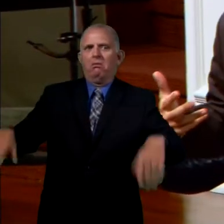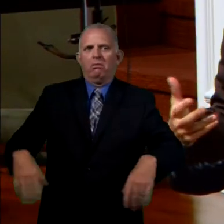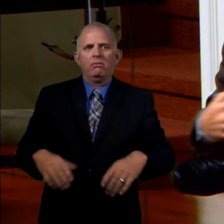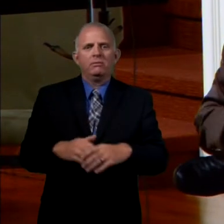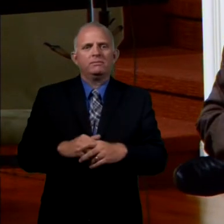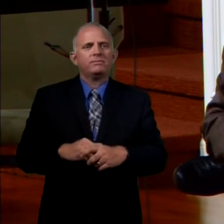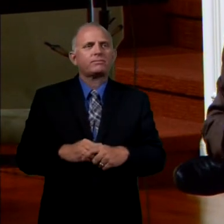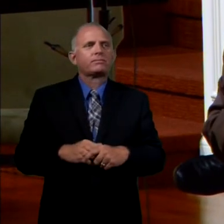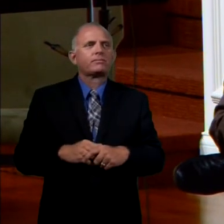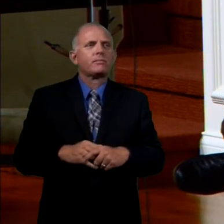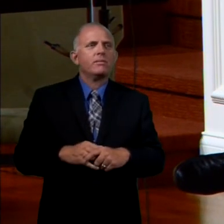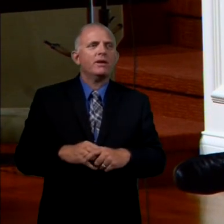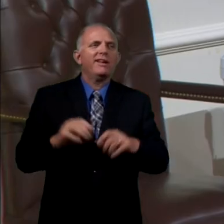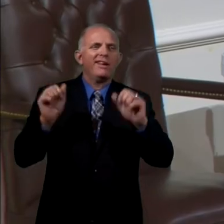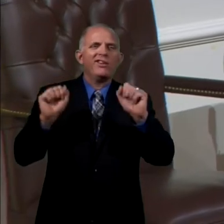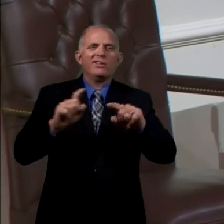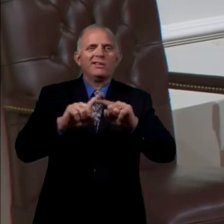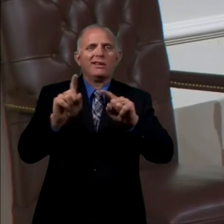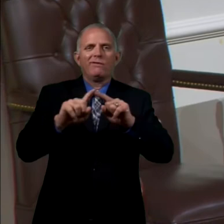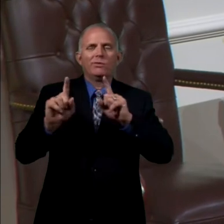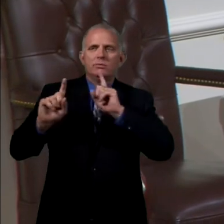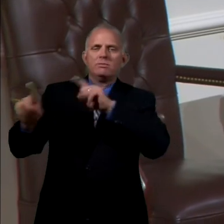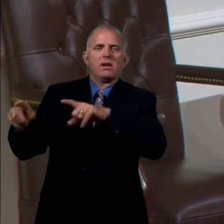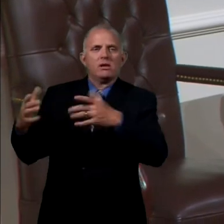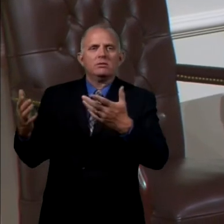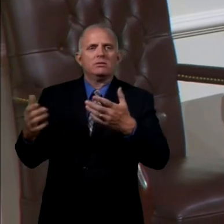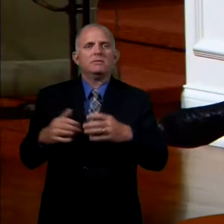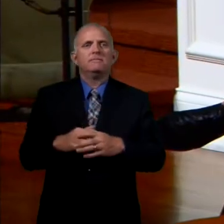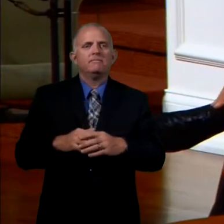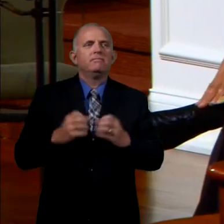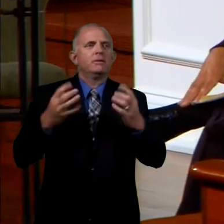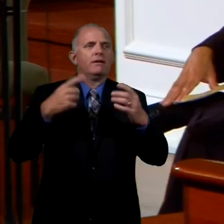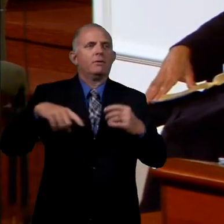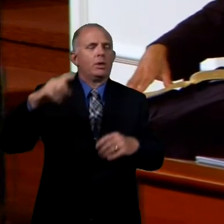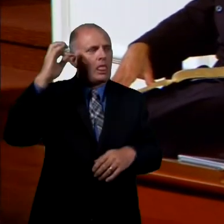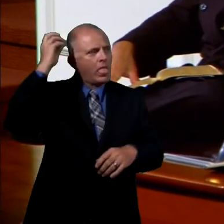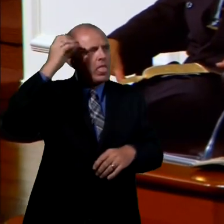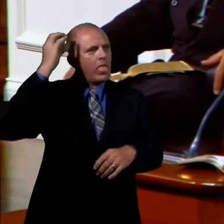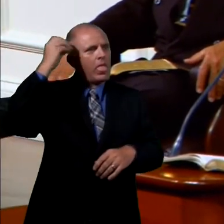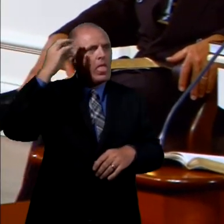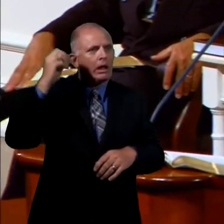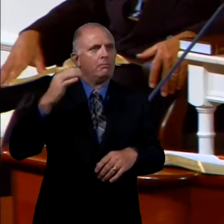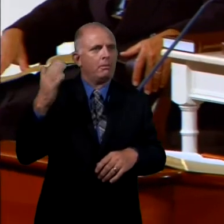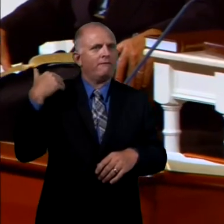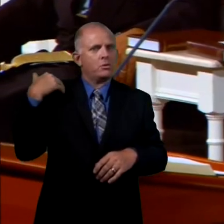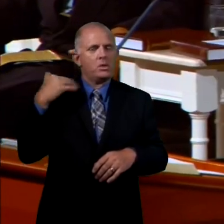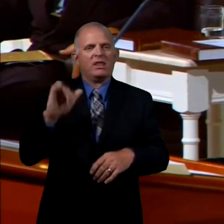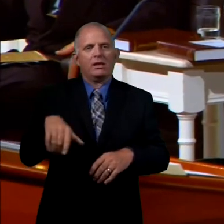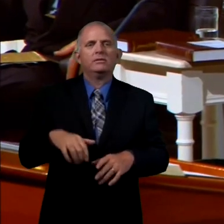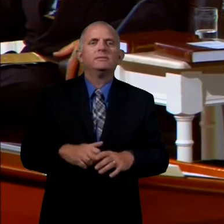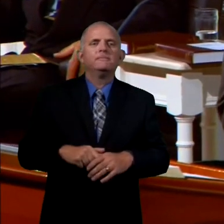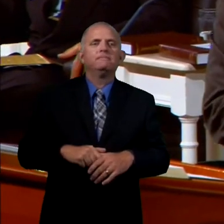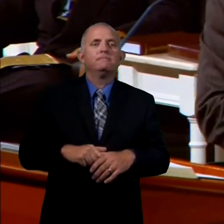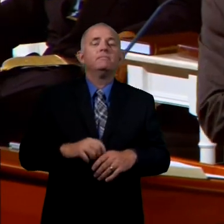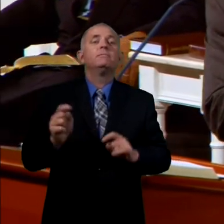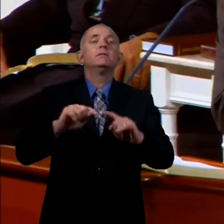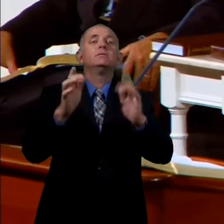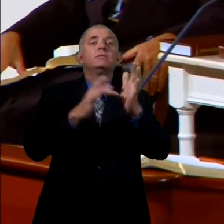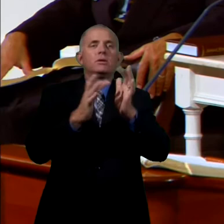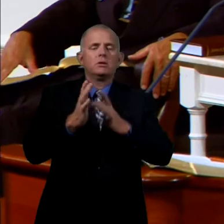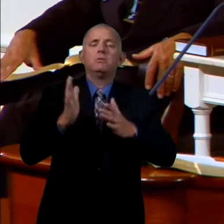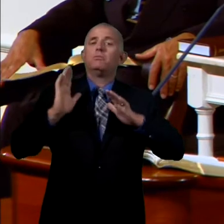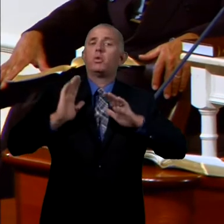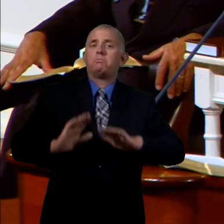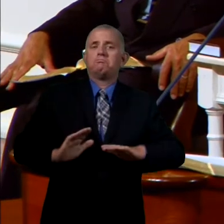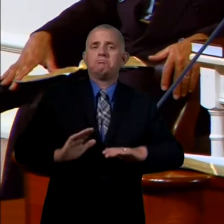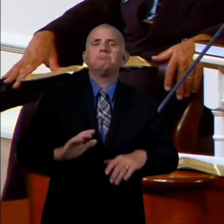have answered it many ways, and many of those thoughts have crossed our minds if we've worked with people before, but Jesus just calmly said, yeah, let me get up.